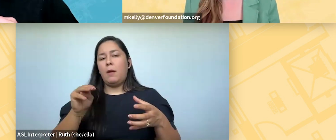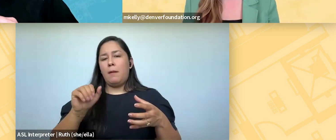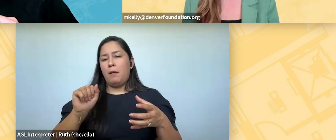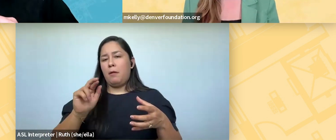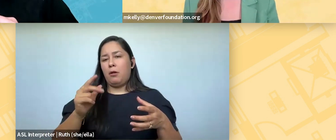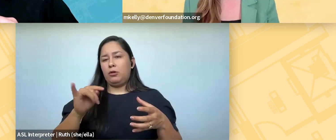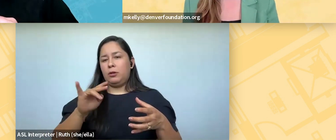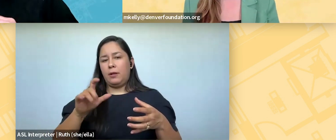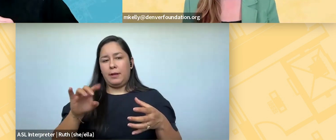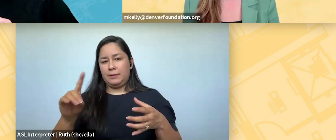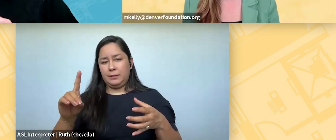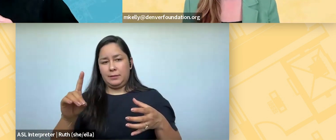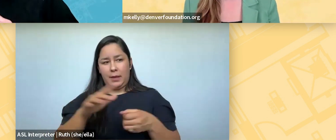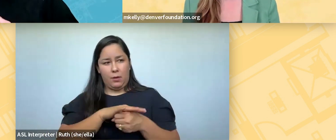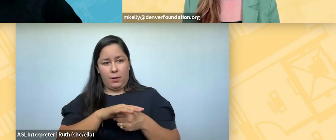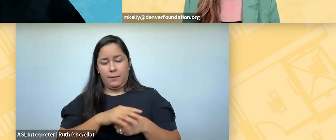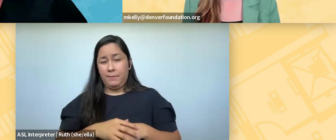funding priorities?